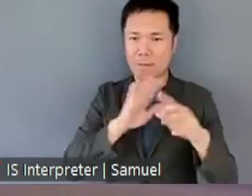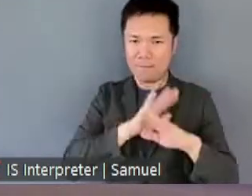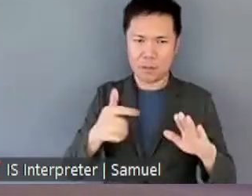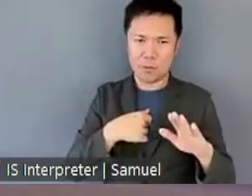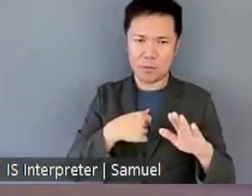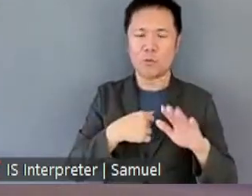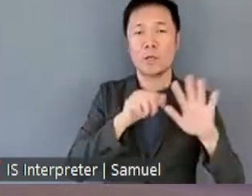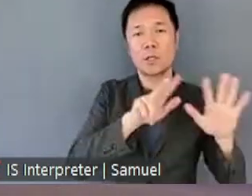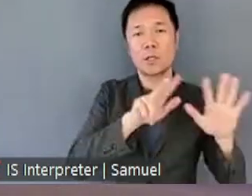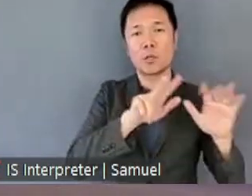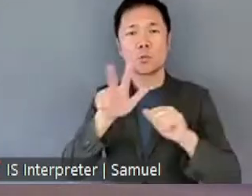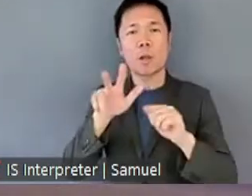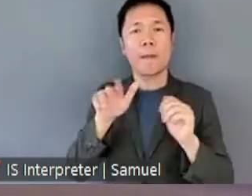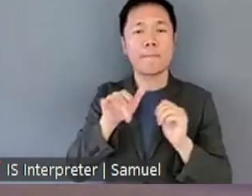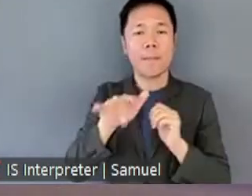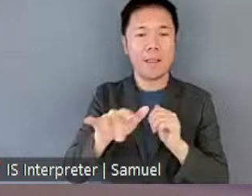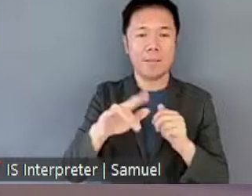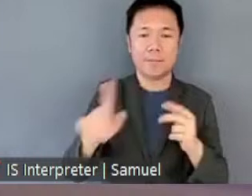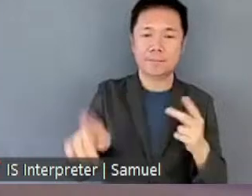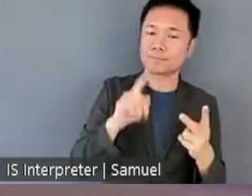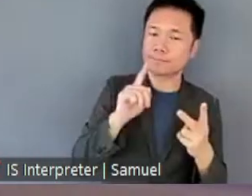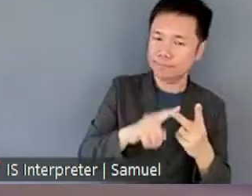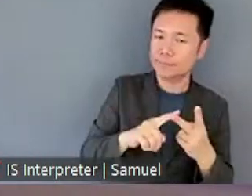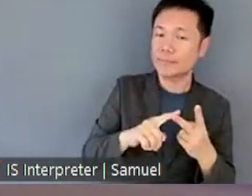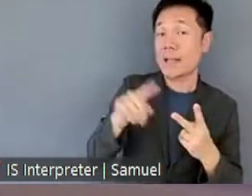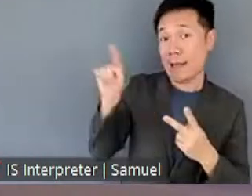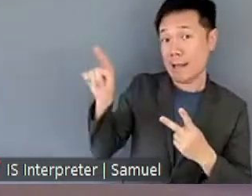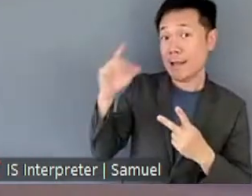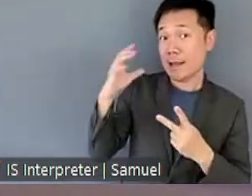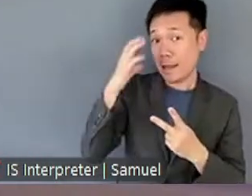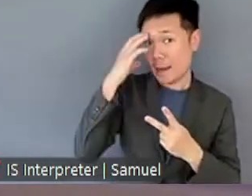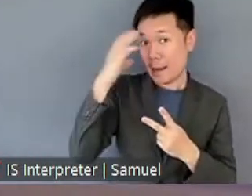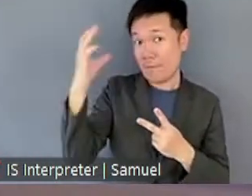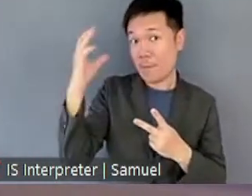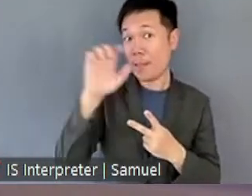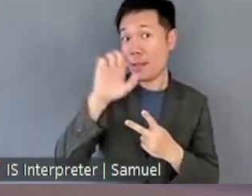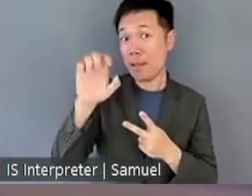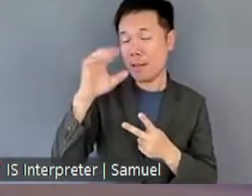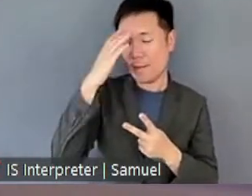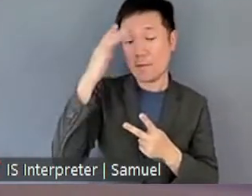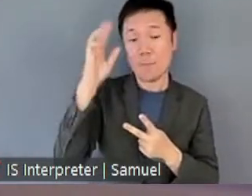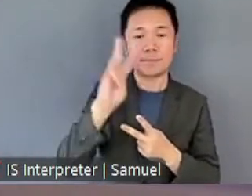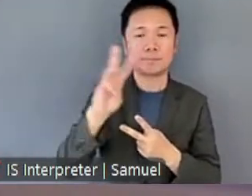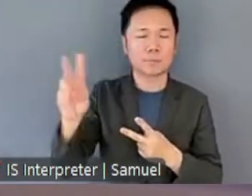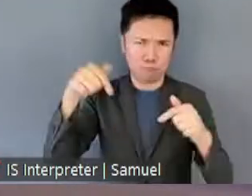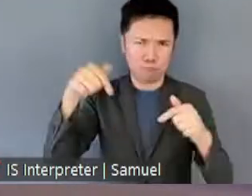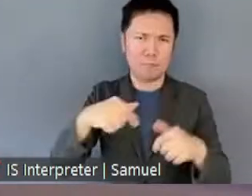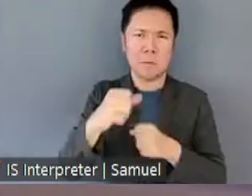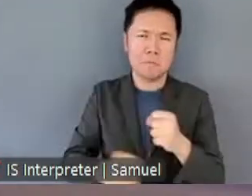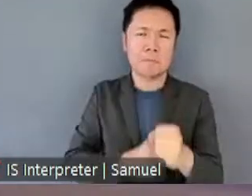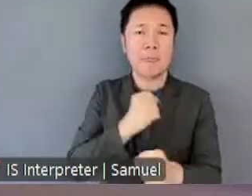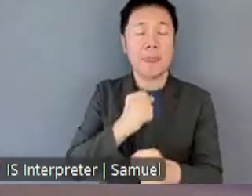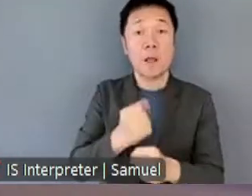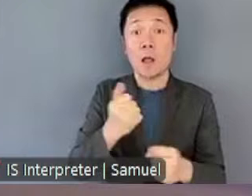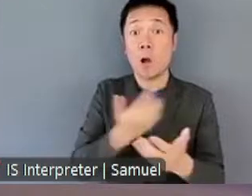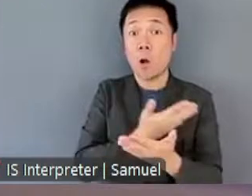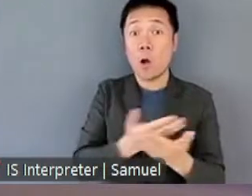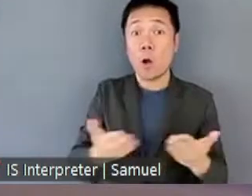the e-government data exchange platform had made interoperability and integration easier, allowing government